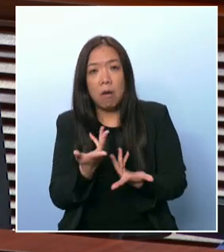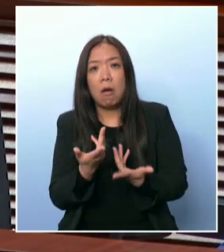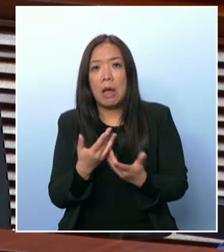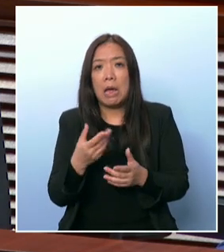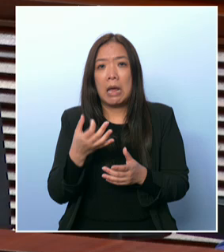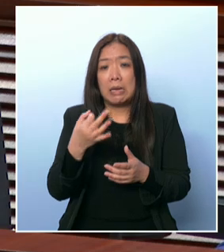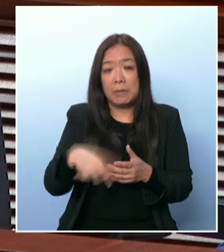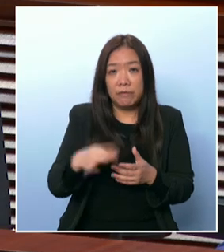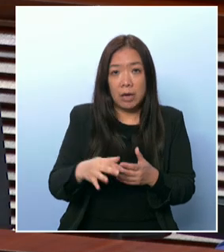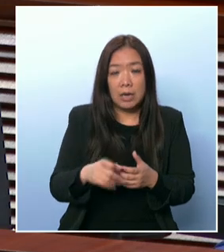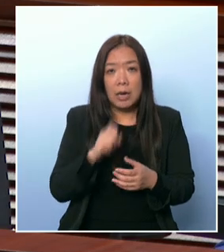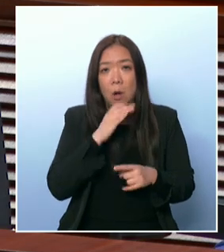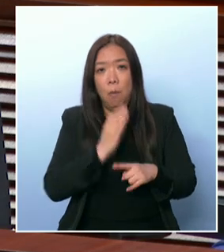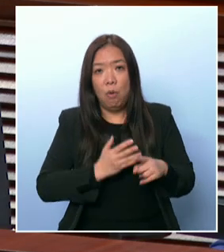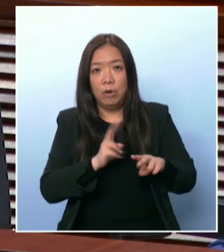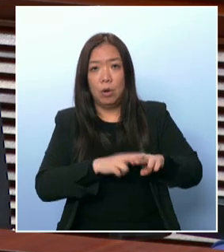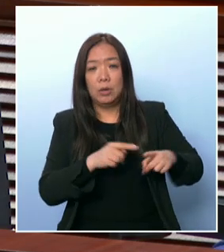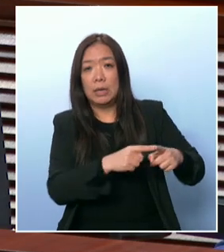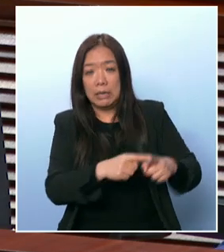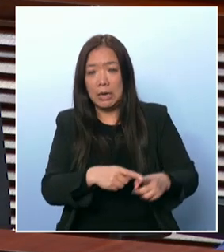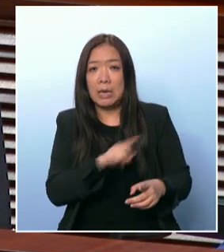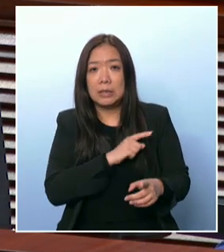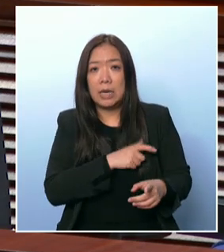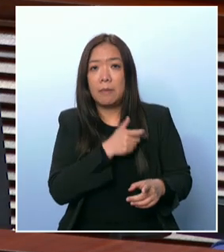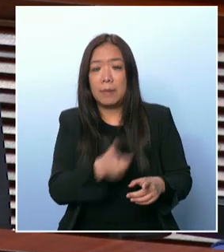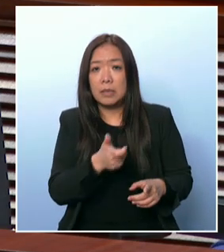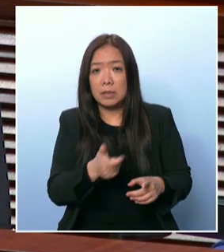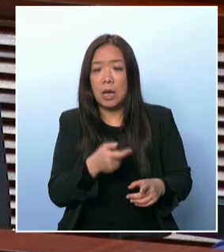for preventing cervical cancer, and it is free of charge.